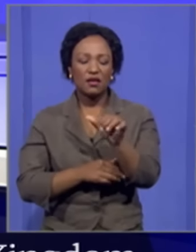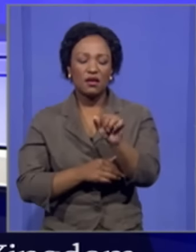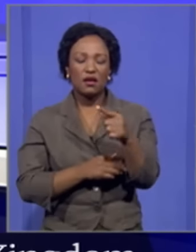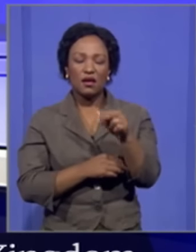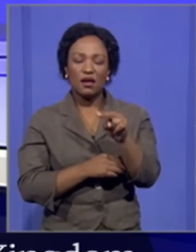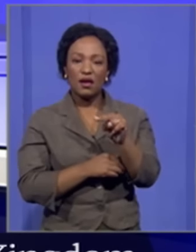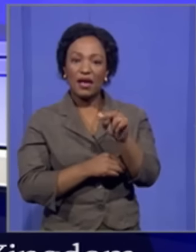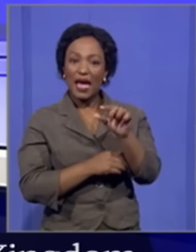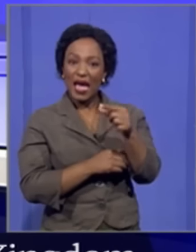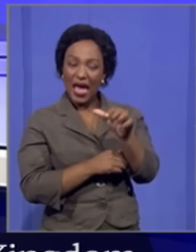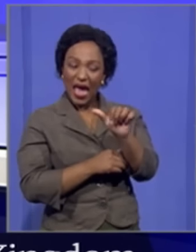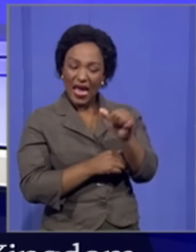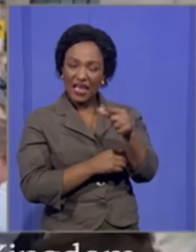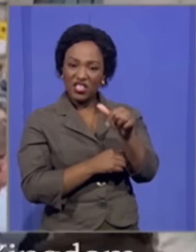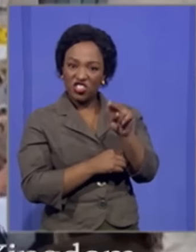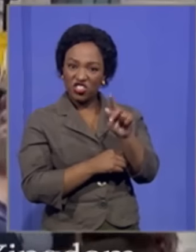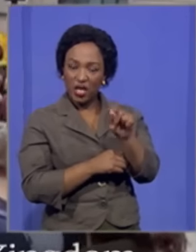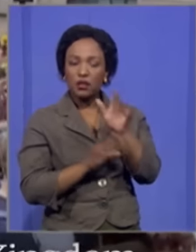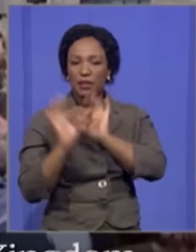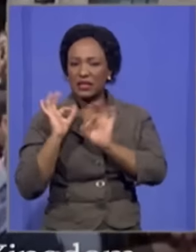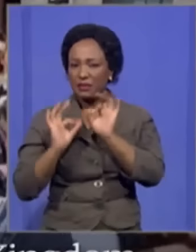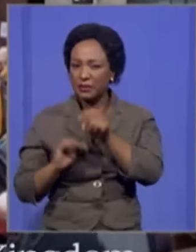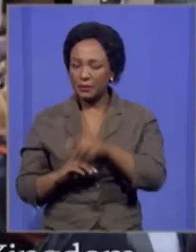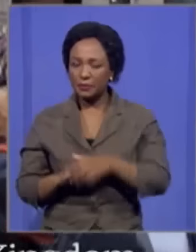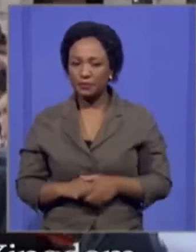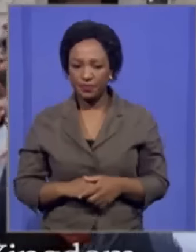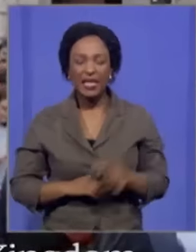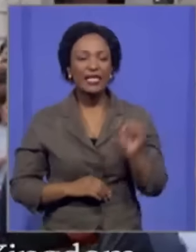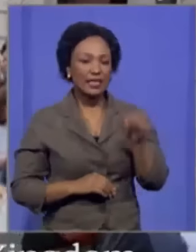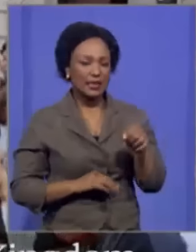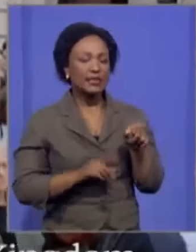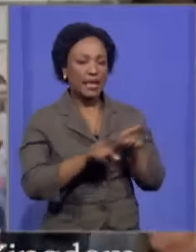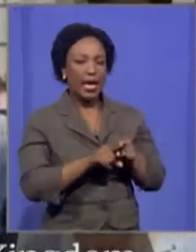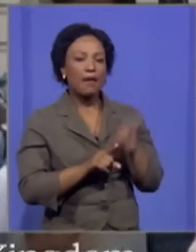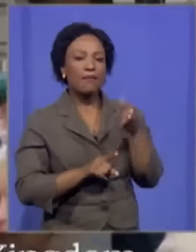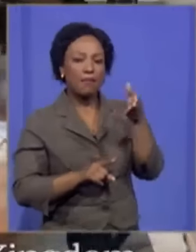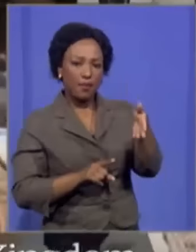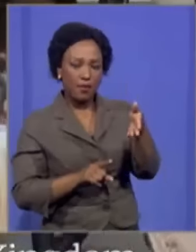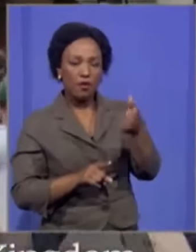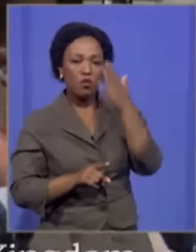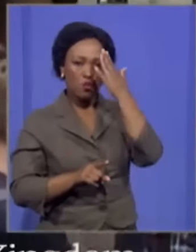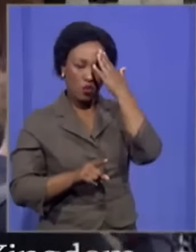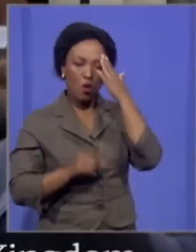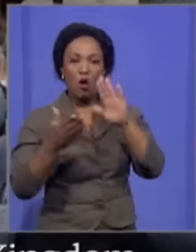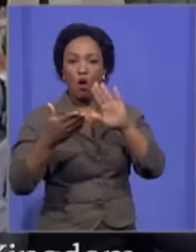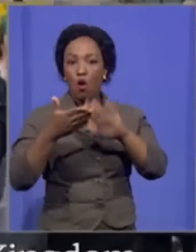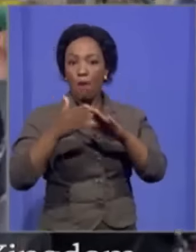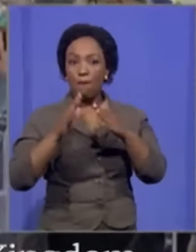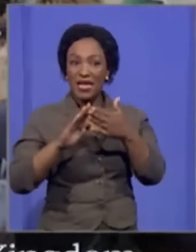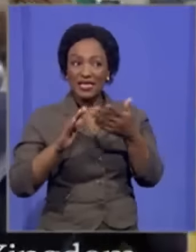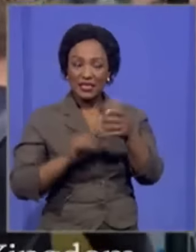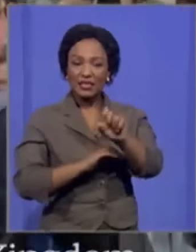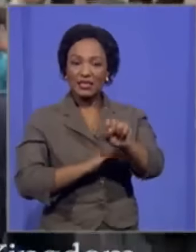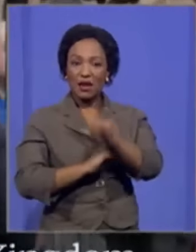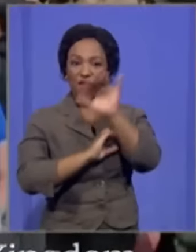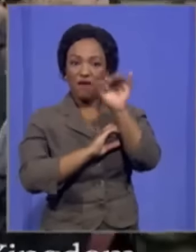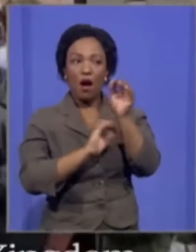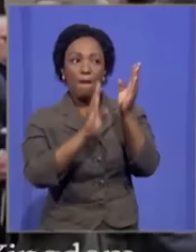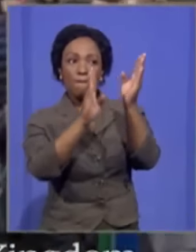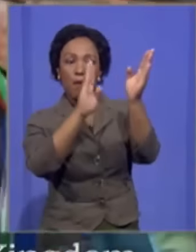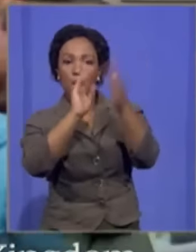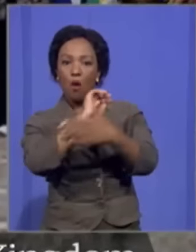Matsebe? Di ntse di ba teng jwale ka ho tseba hore le ha baahi ba naha ya Afrika Borwa ba le ka ntle ho naha ba